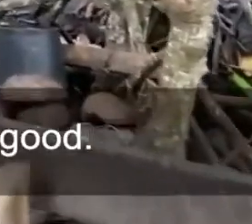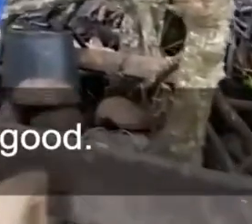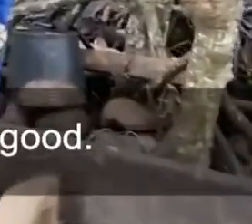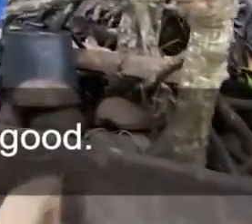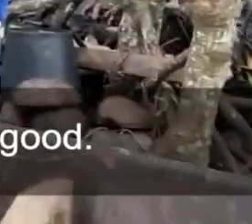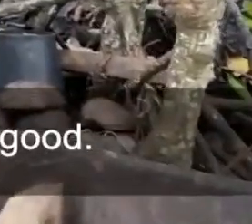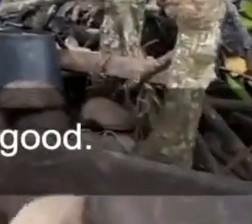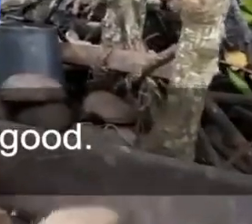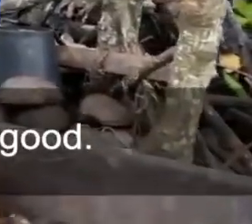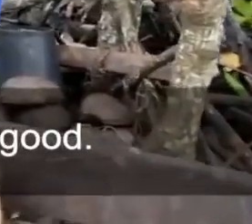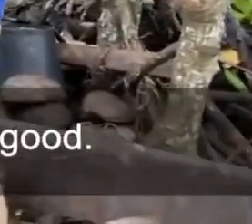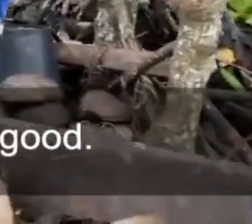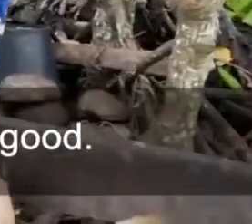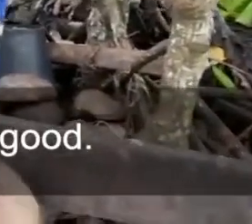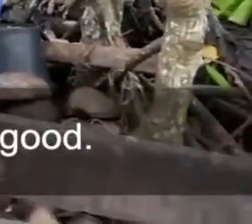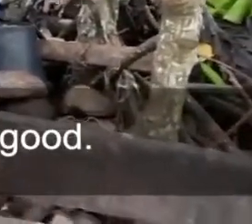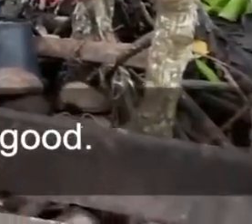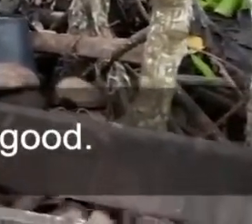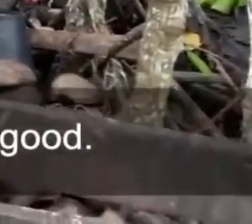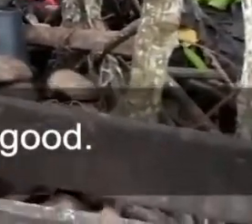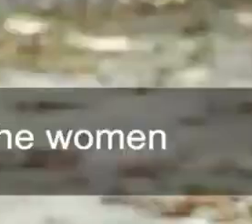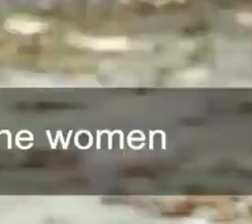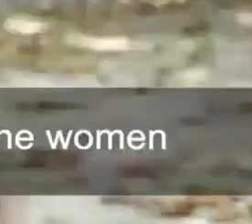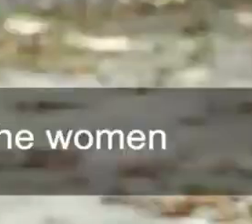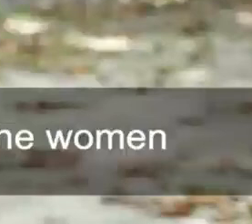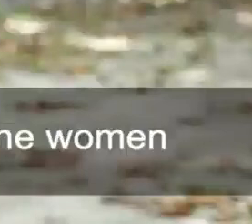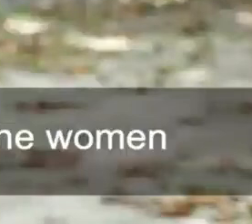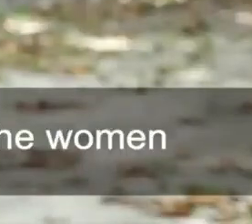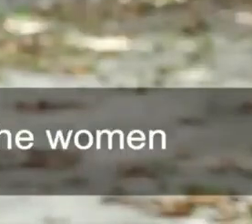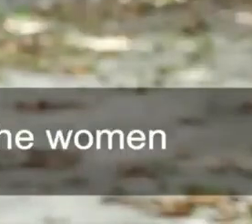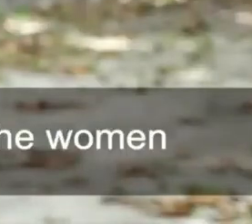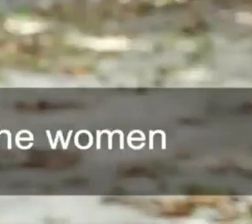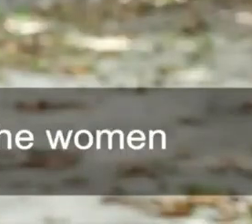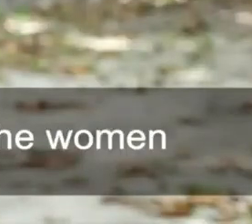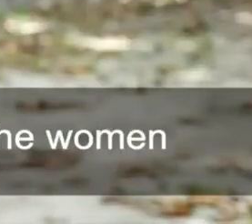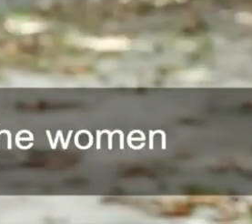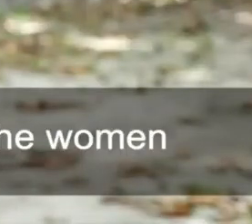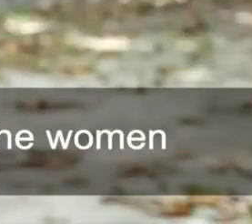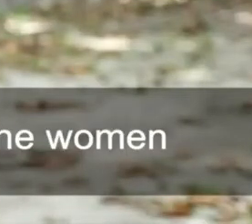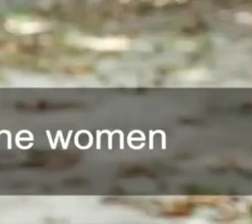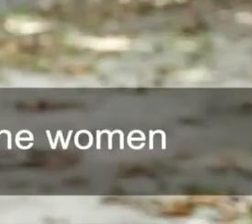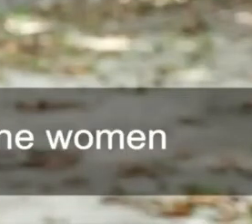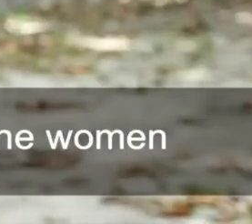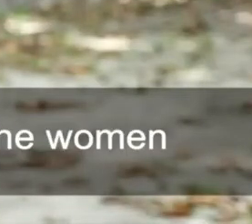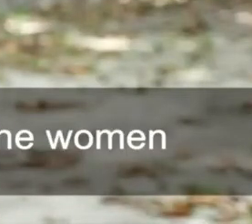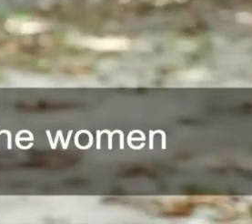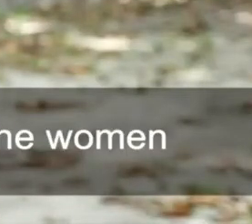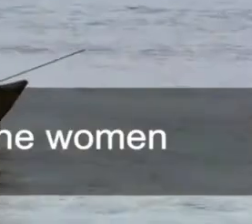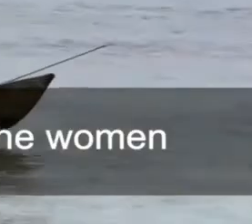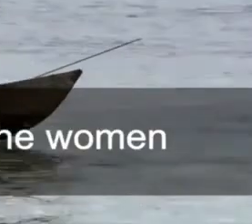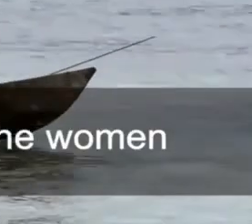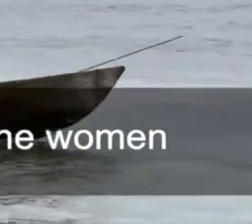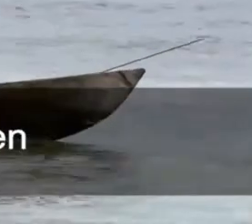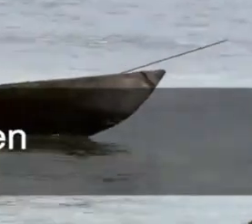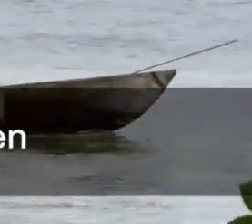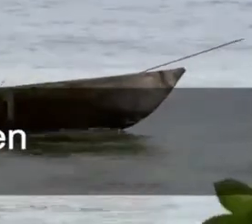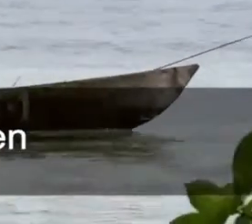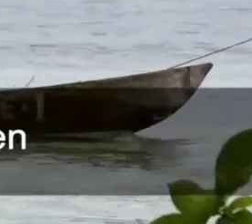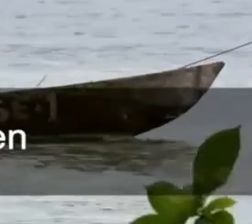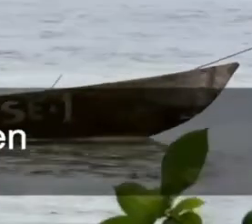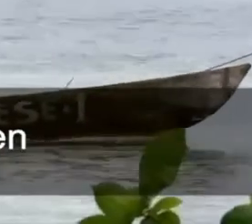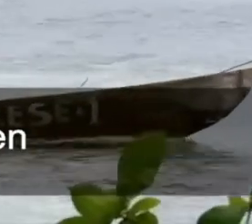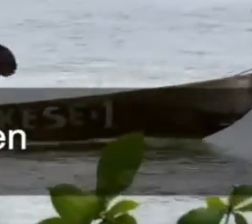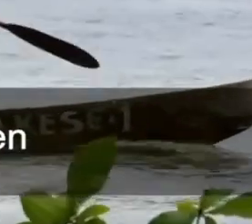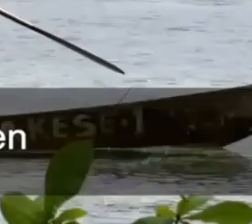money and dump him inside the water stores. That's no good. I see that this project, when it's best for the women, it's